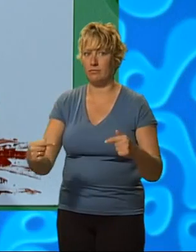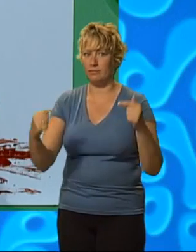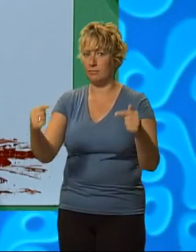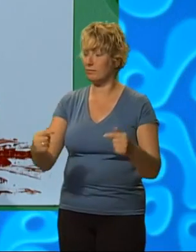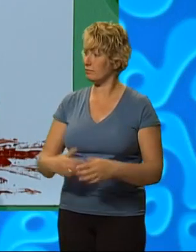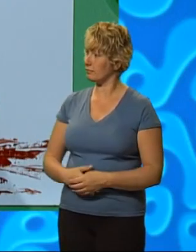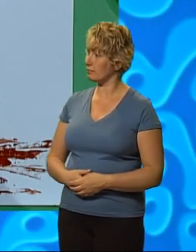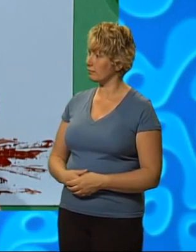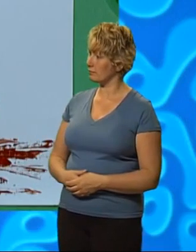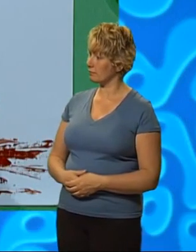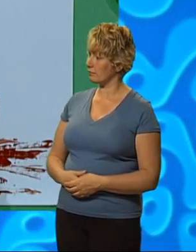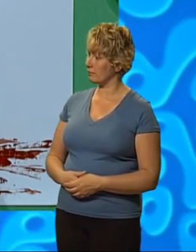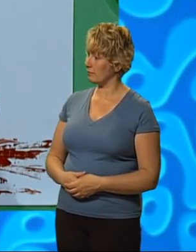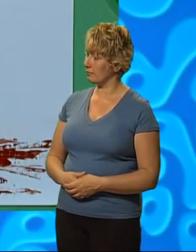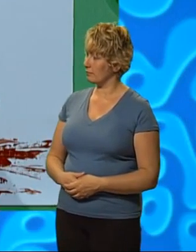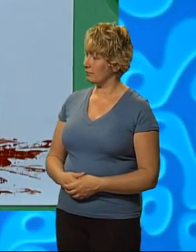have.